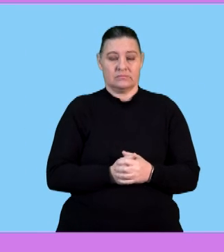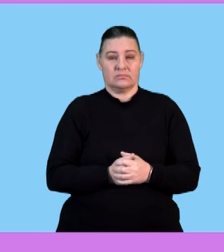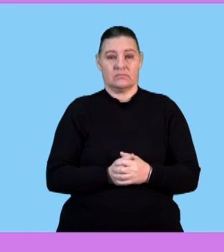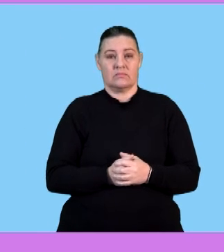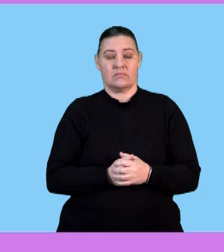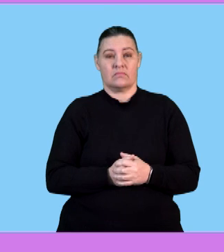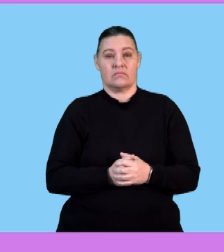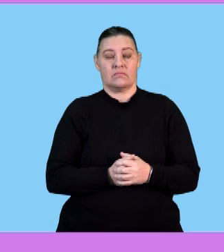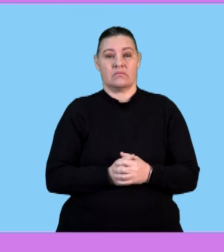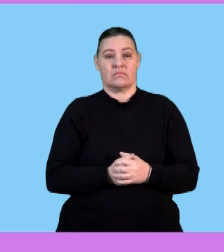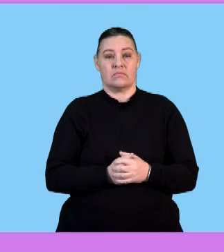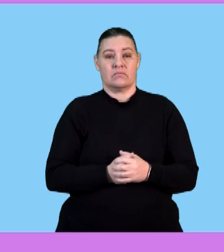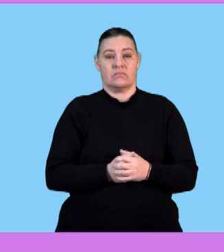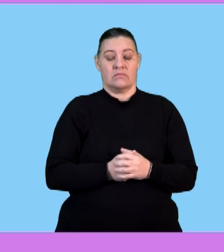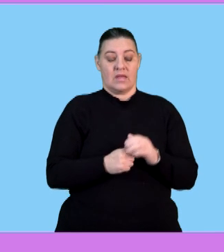Negative